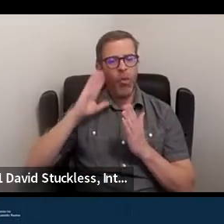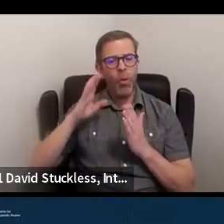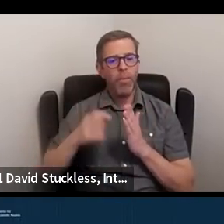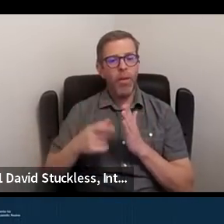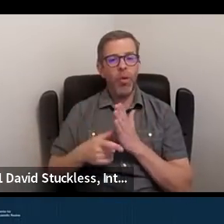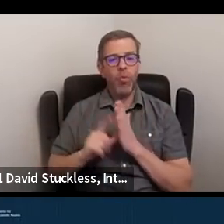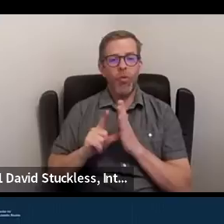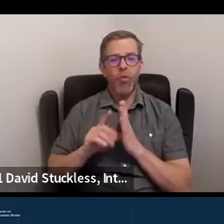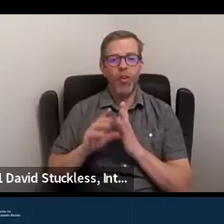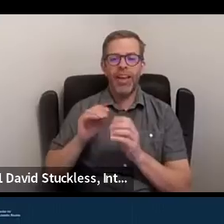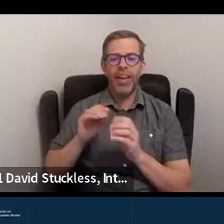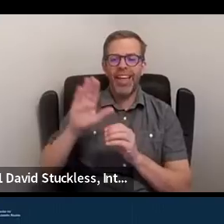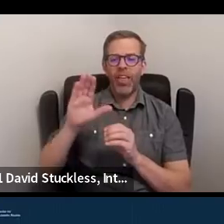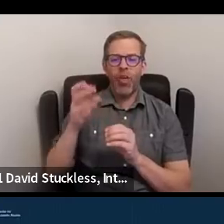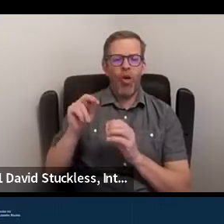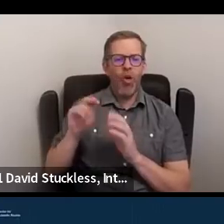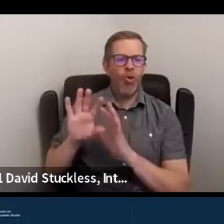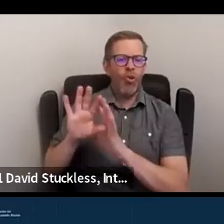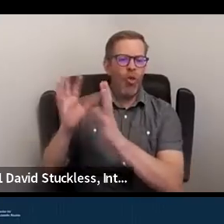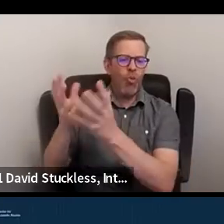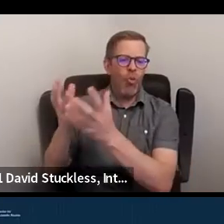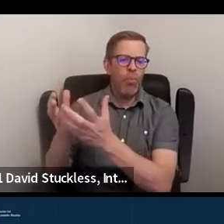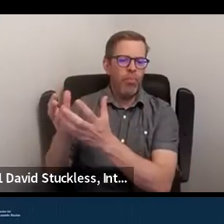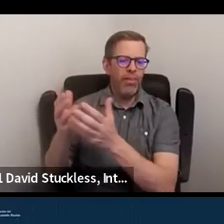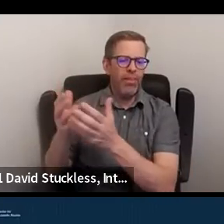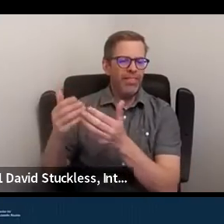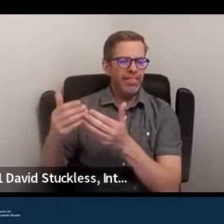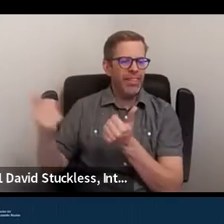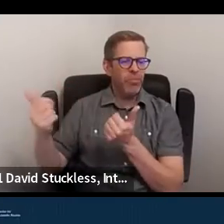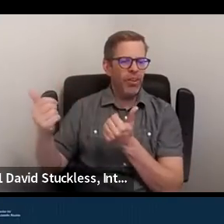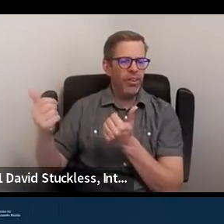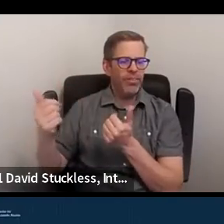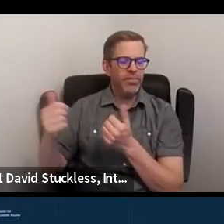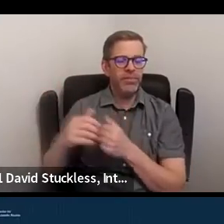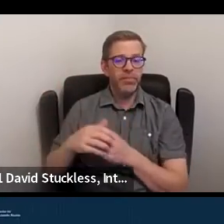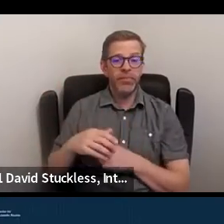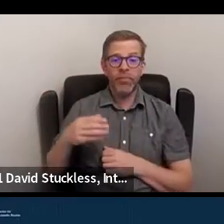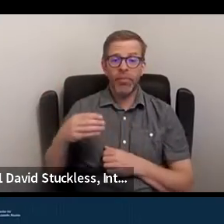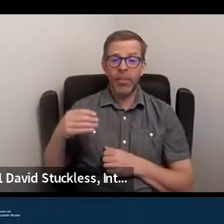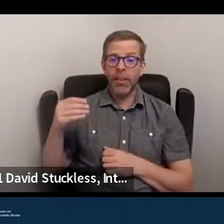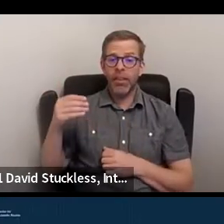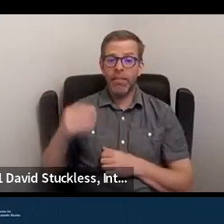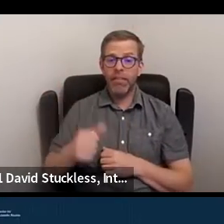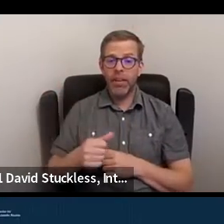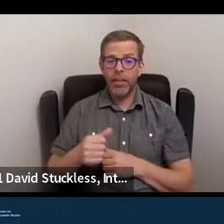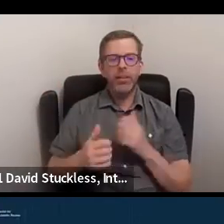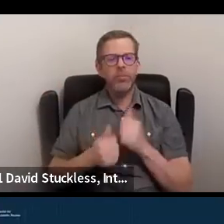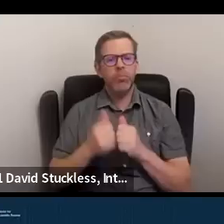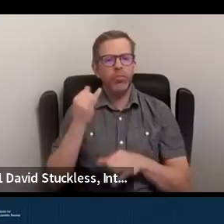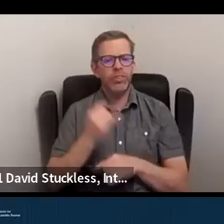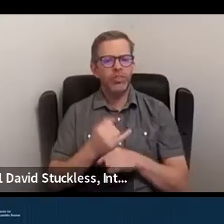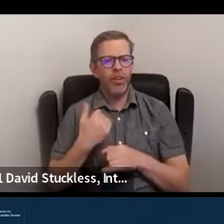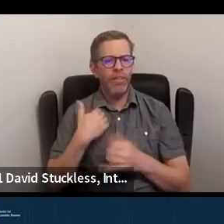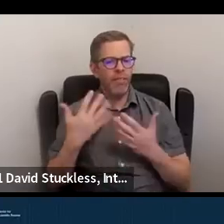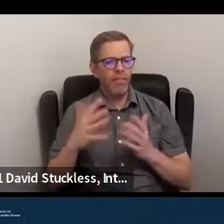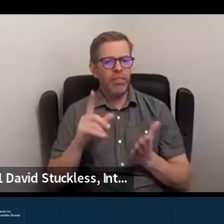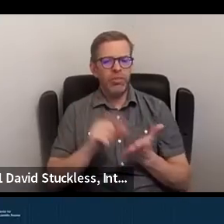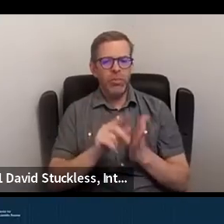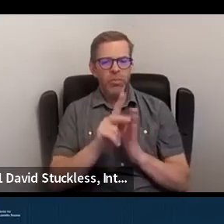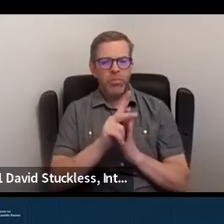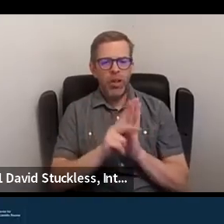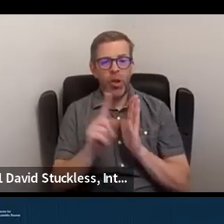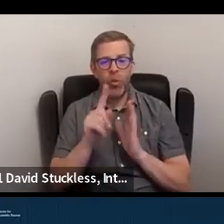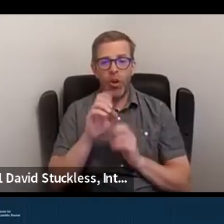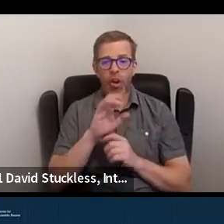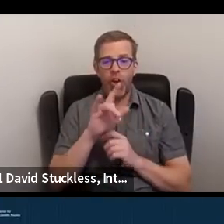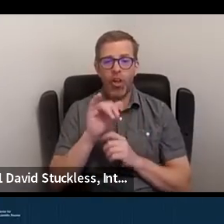reviewed in their own cluster, their own group. When it comes to funding, most institutes have published a policy where early